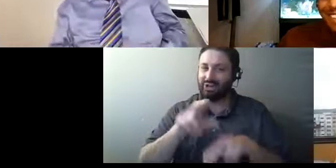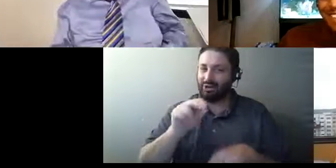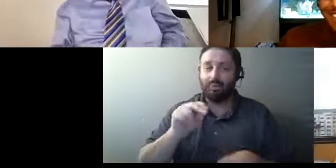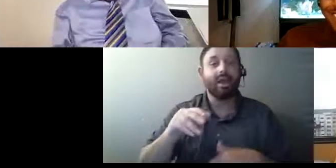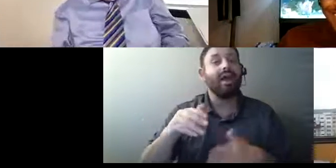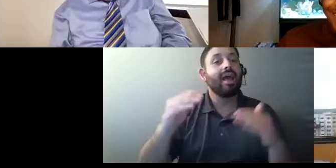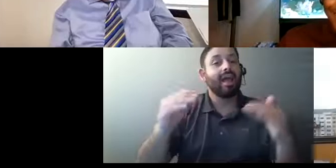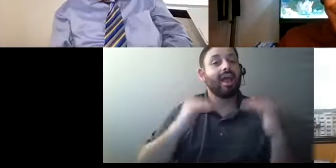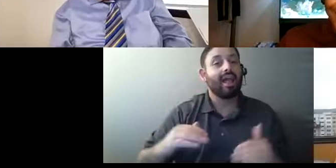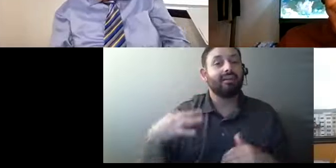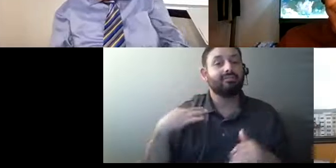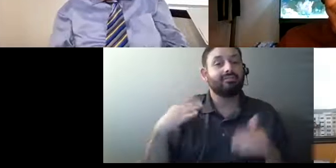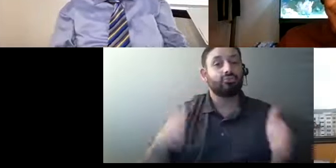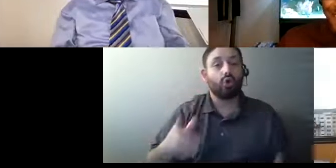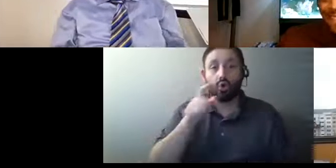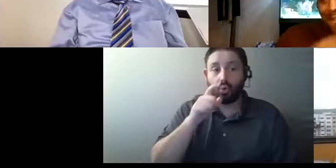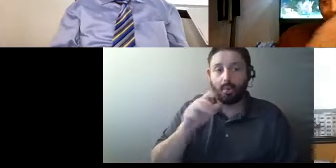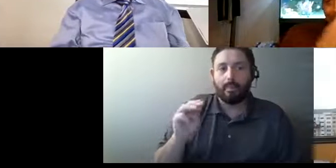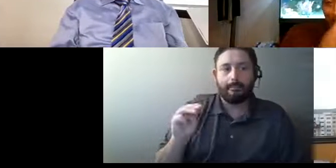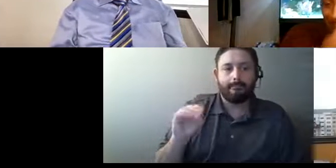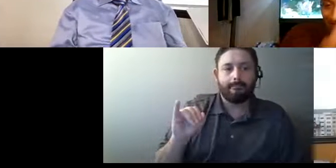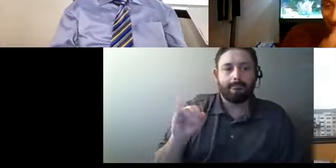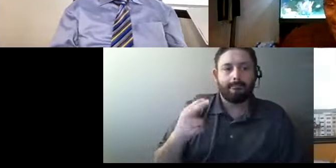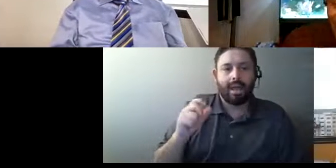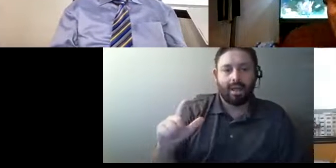candidate is Michael Good.